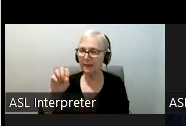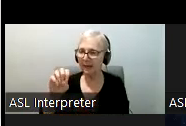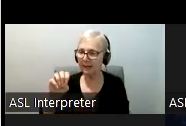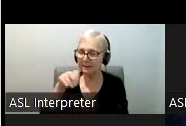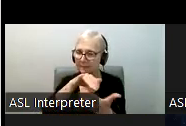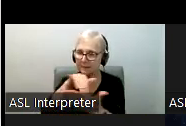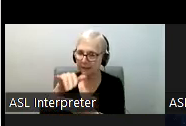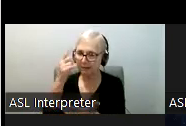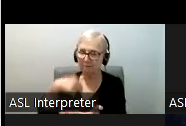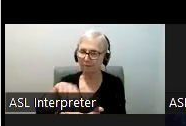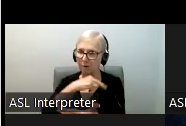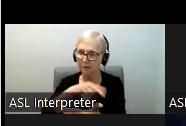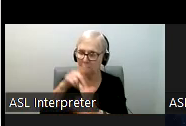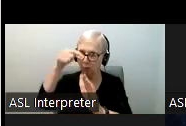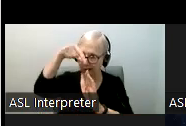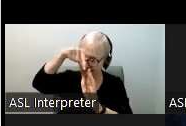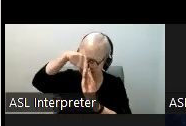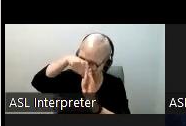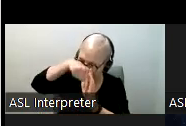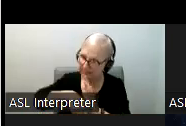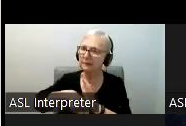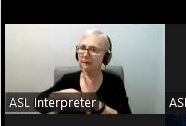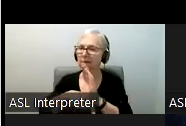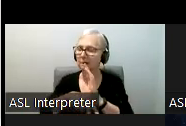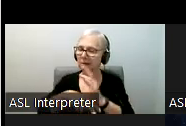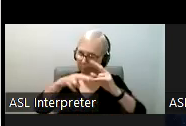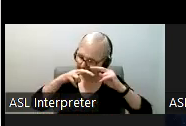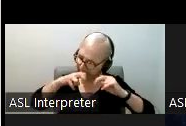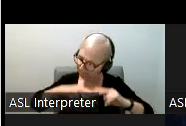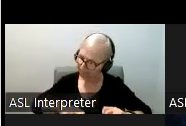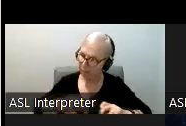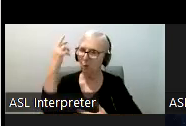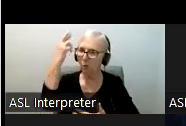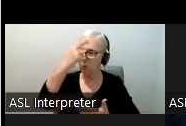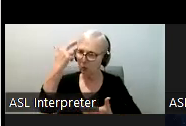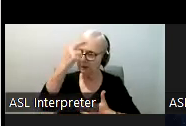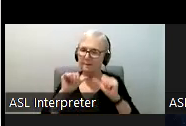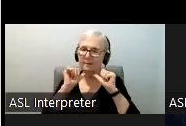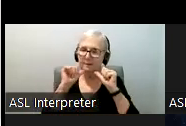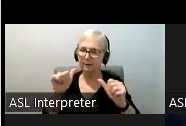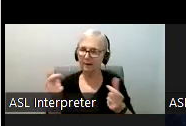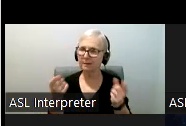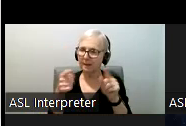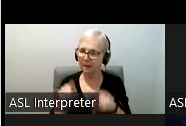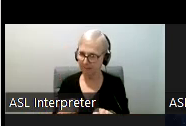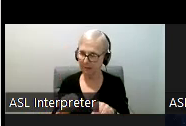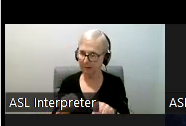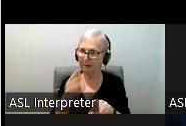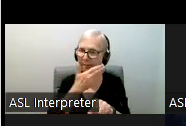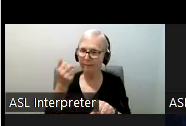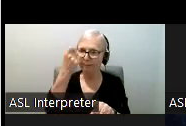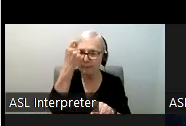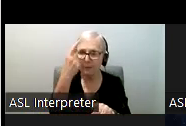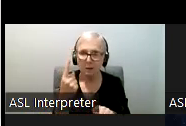to really dig into those and look at the reasons that those denials took place, better